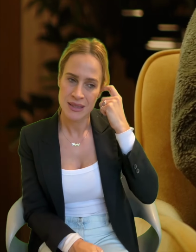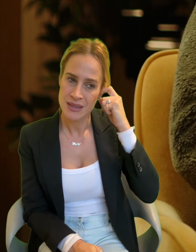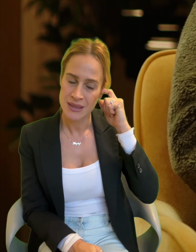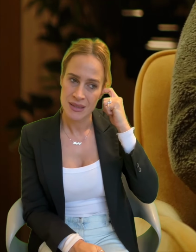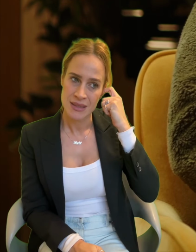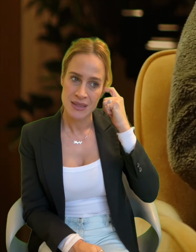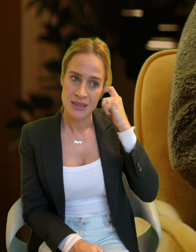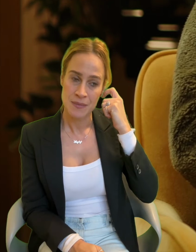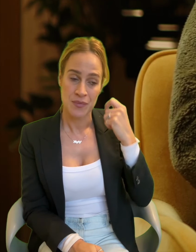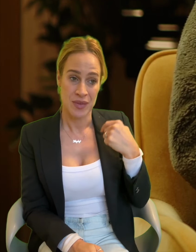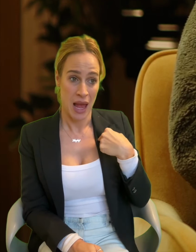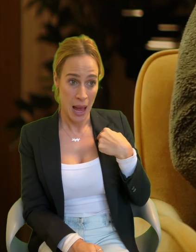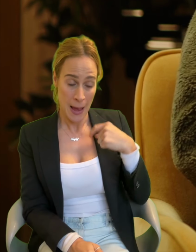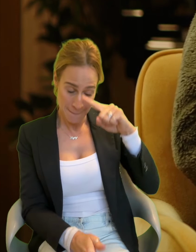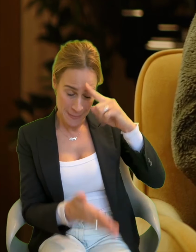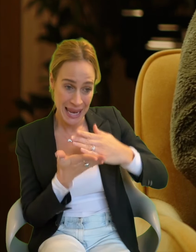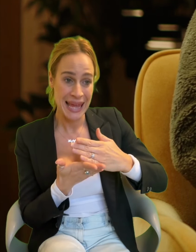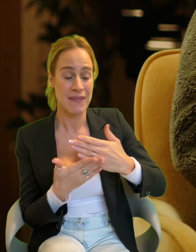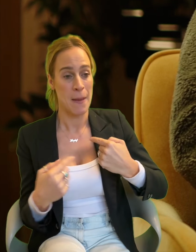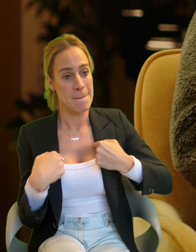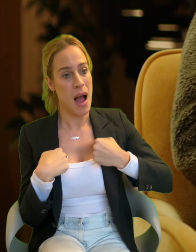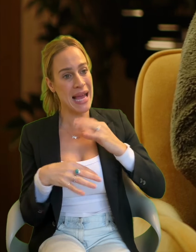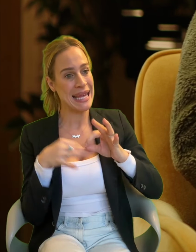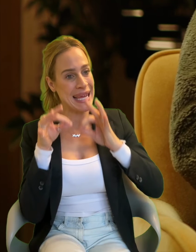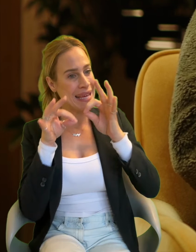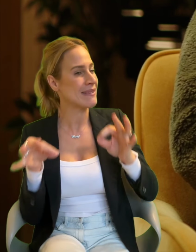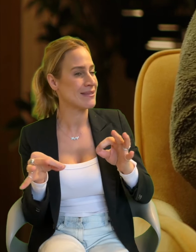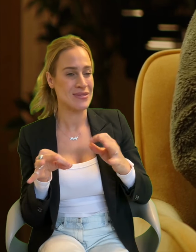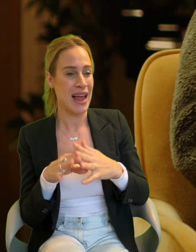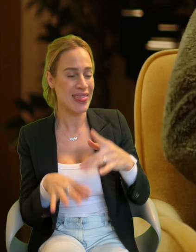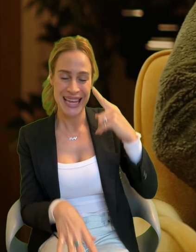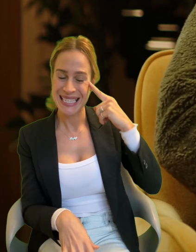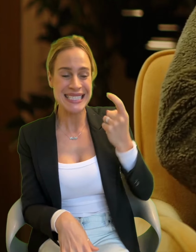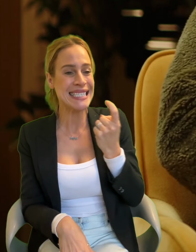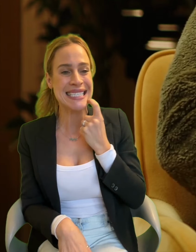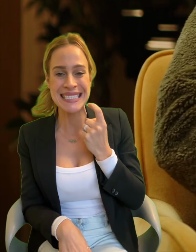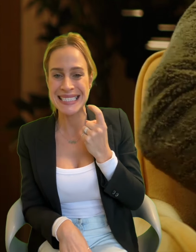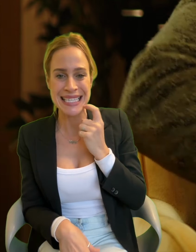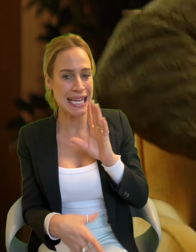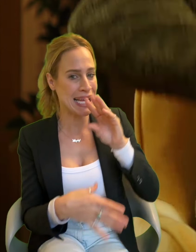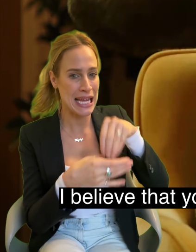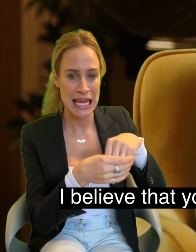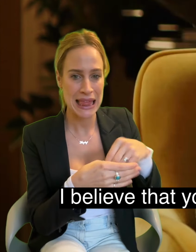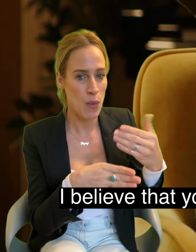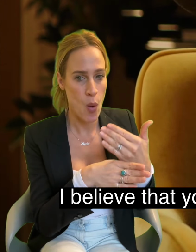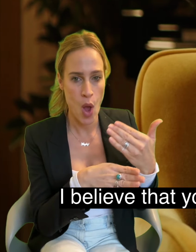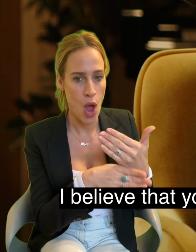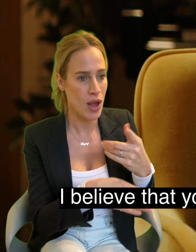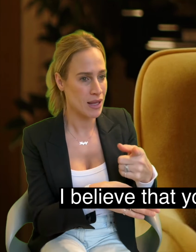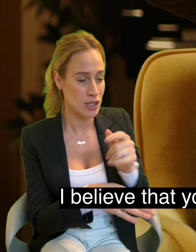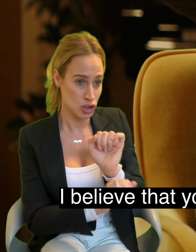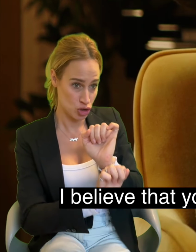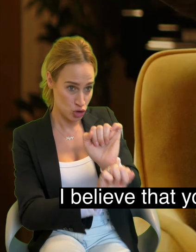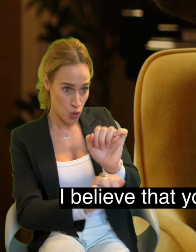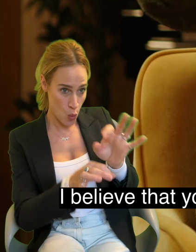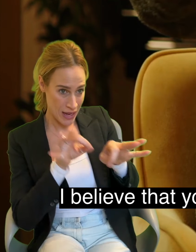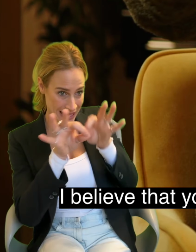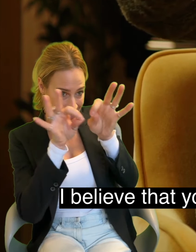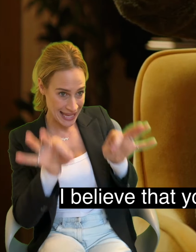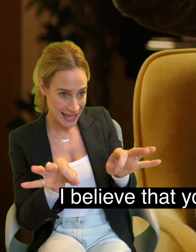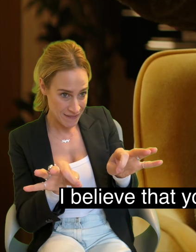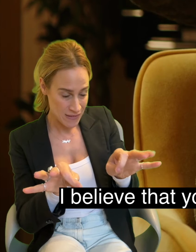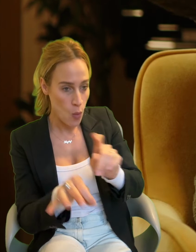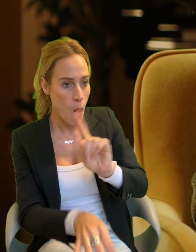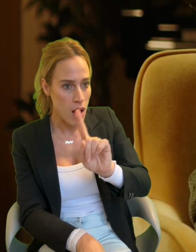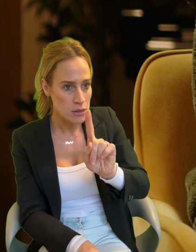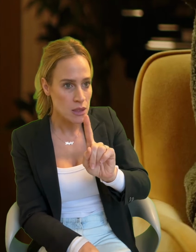believe this is my gift. I find it easy, Hales. And I don't mean that patronising. I believe that your gift, I've said it a million times, is what you can do better than anybody